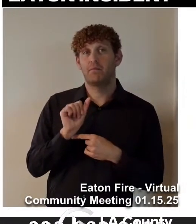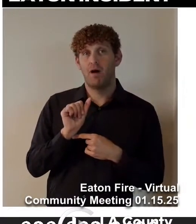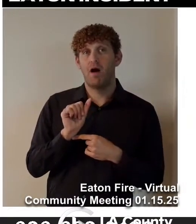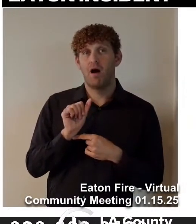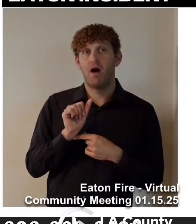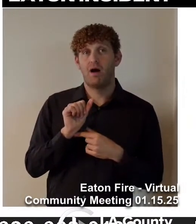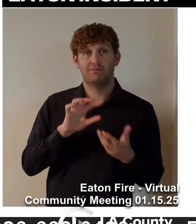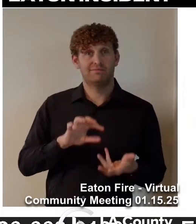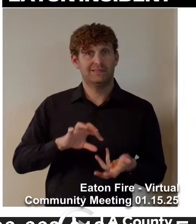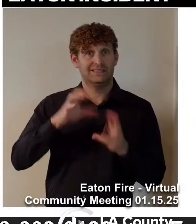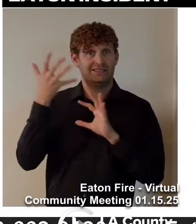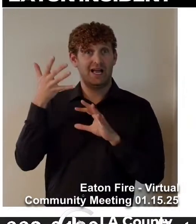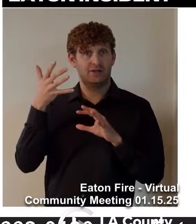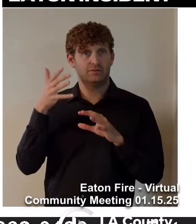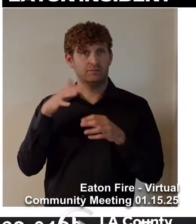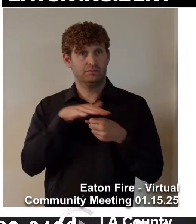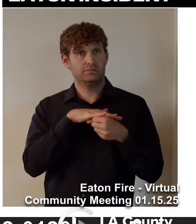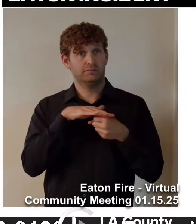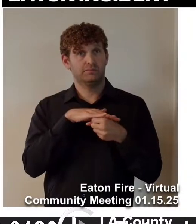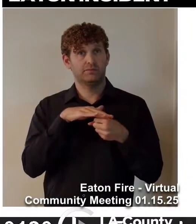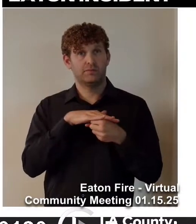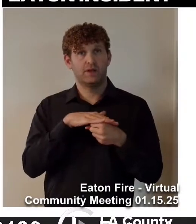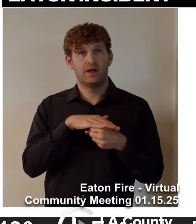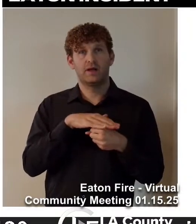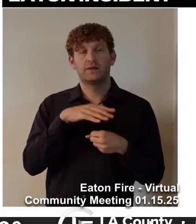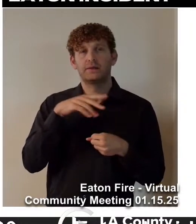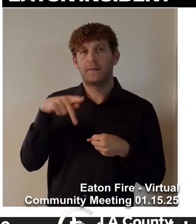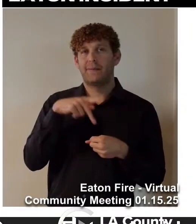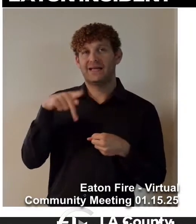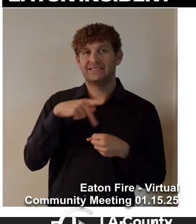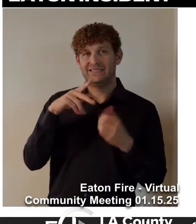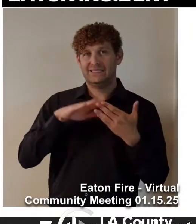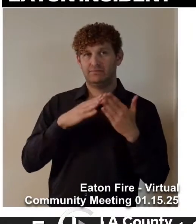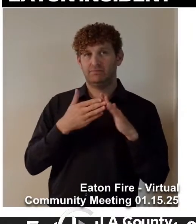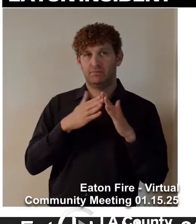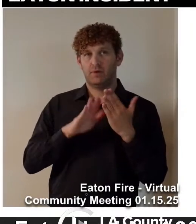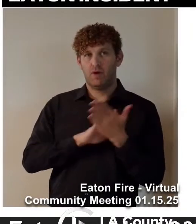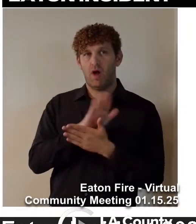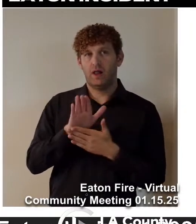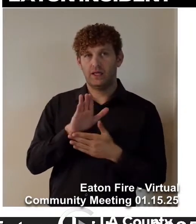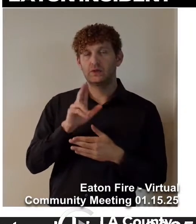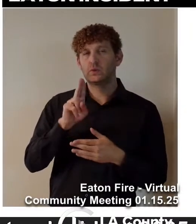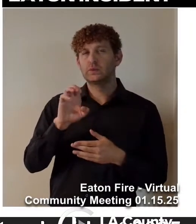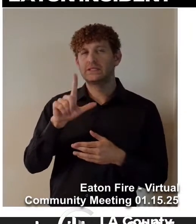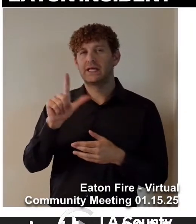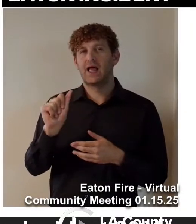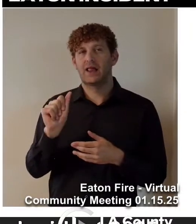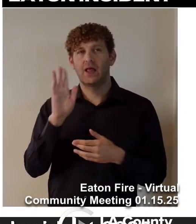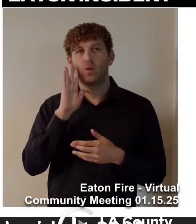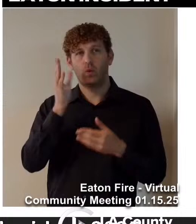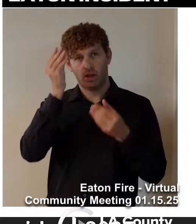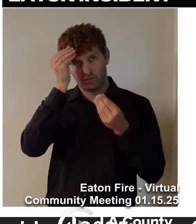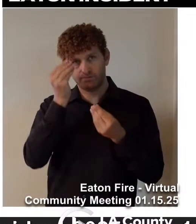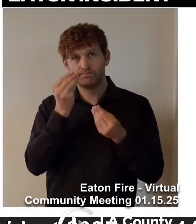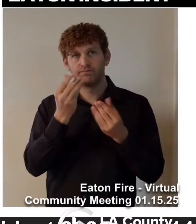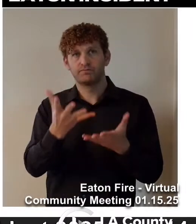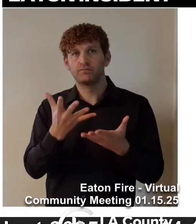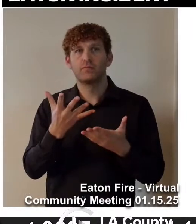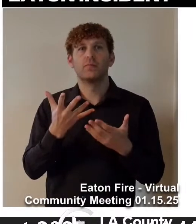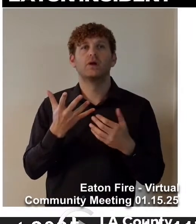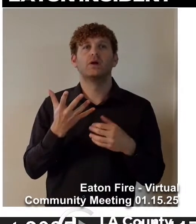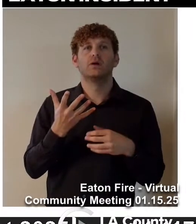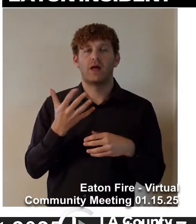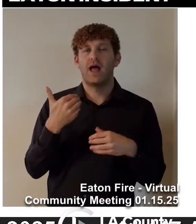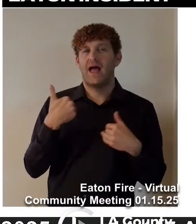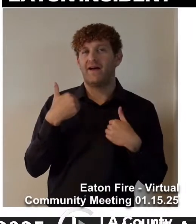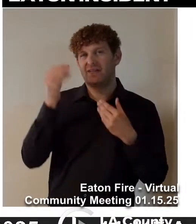places, Pasadena City College has one, and down in UCLA, we will be posting those direct addresses of where you guys can go on our